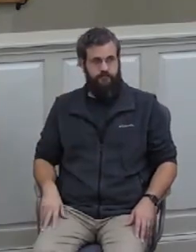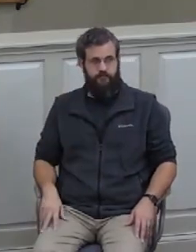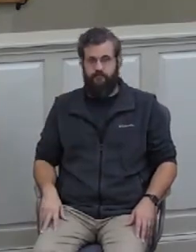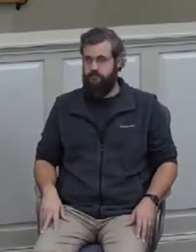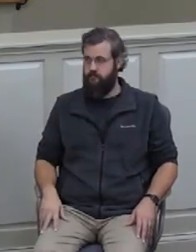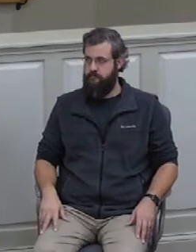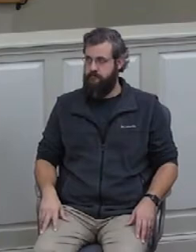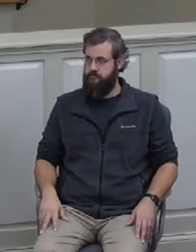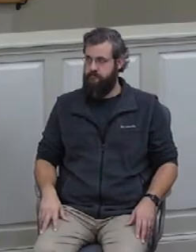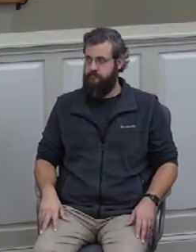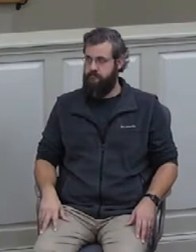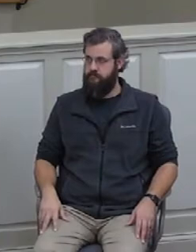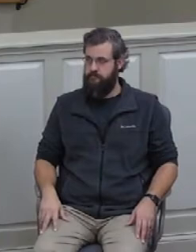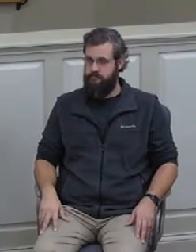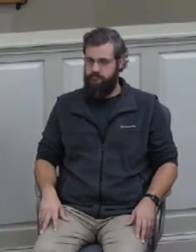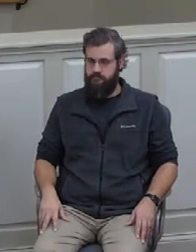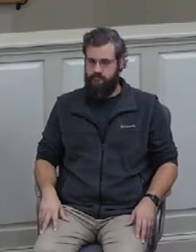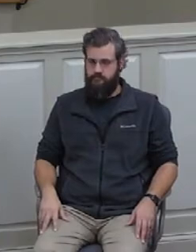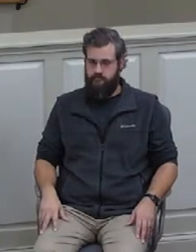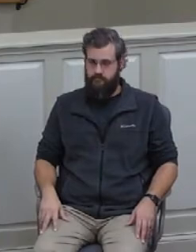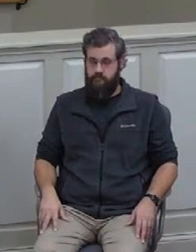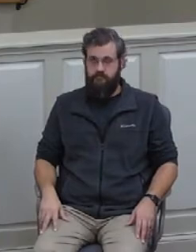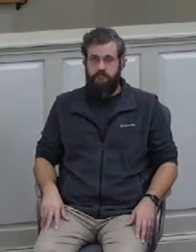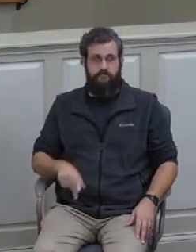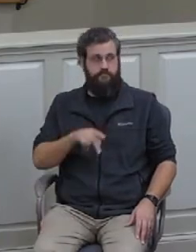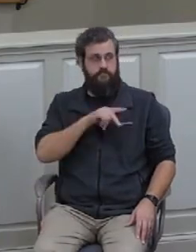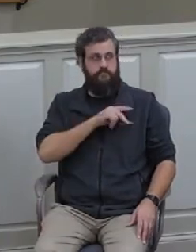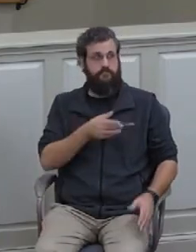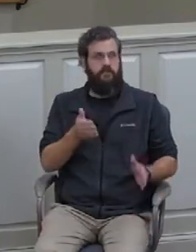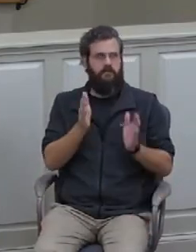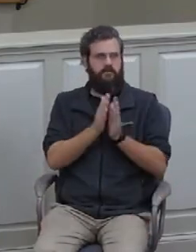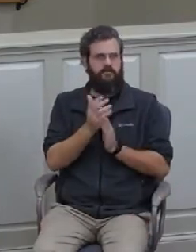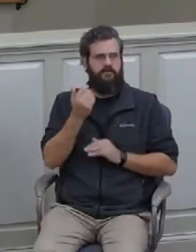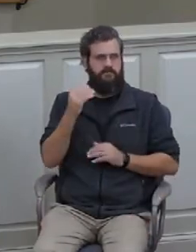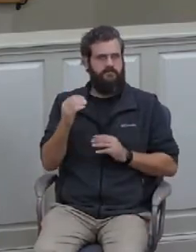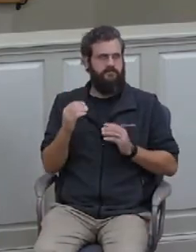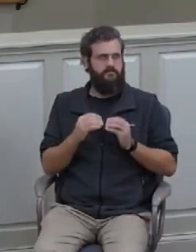You've been out there, I know. Any further